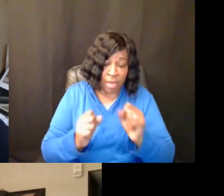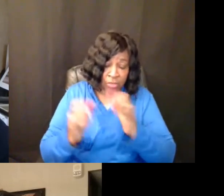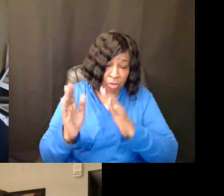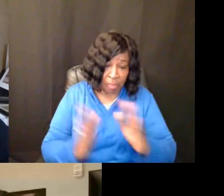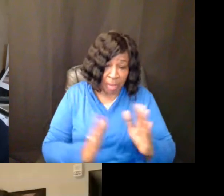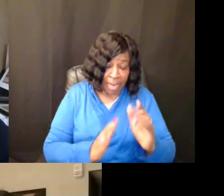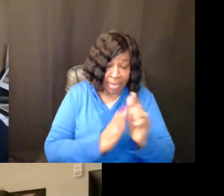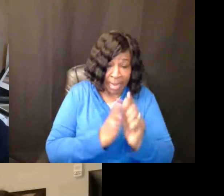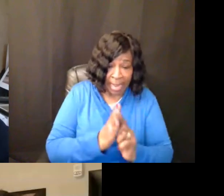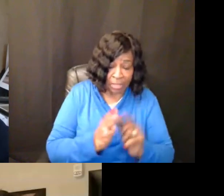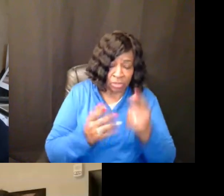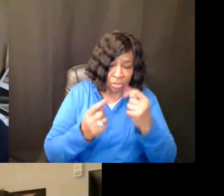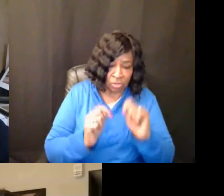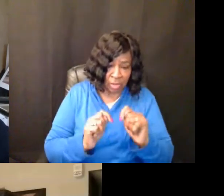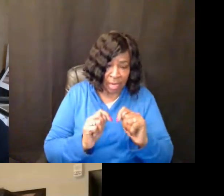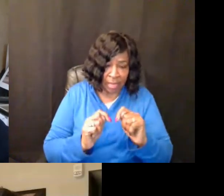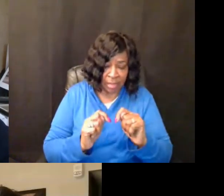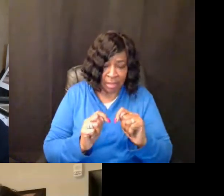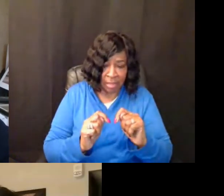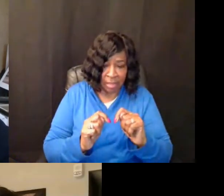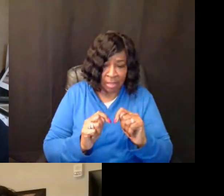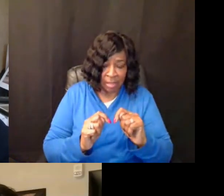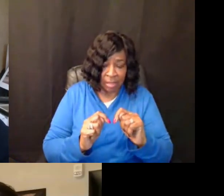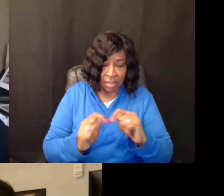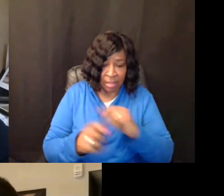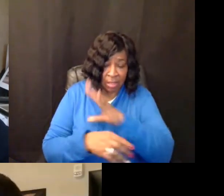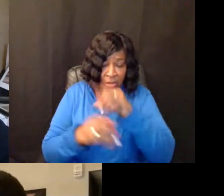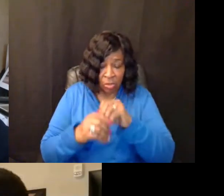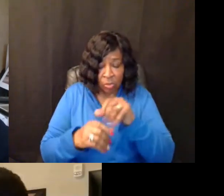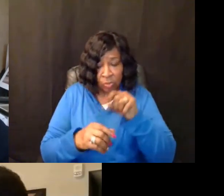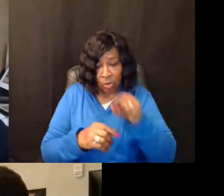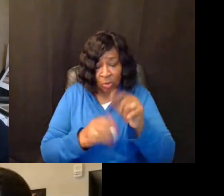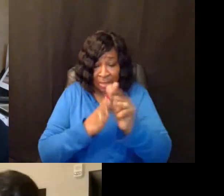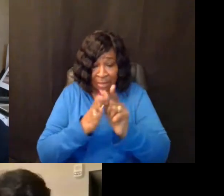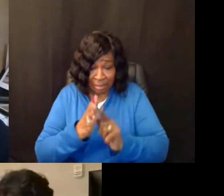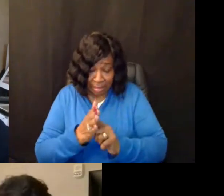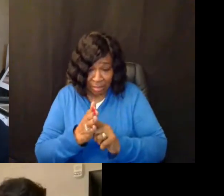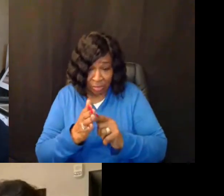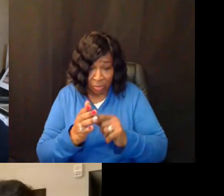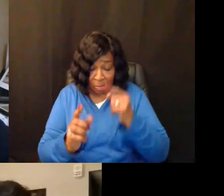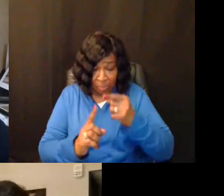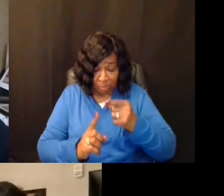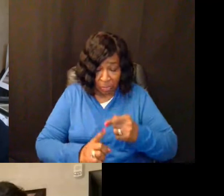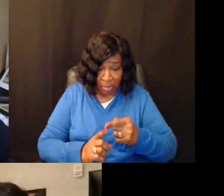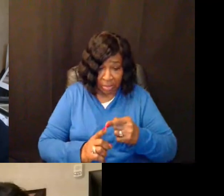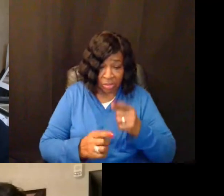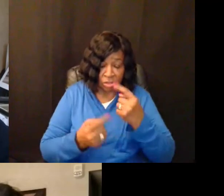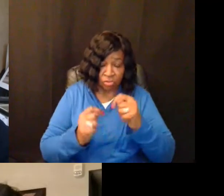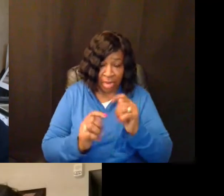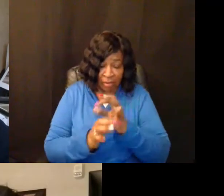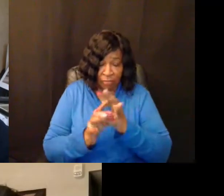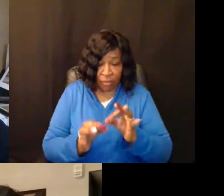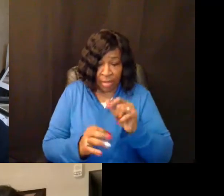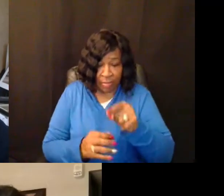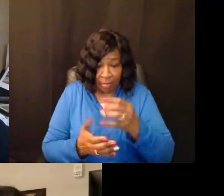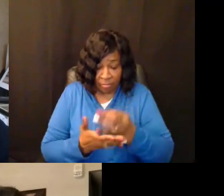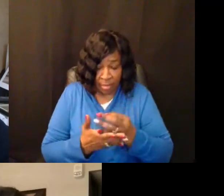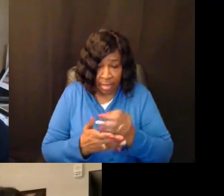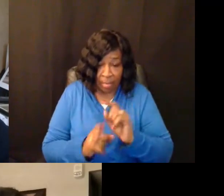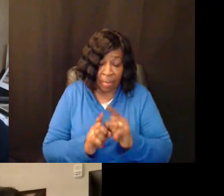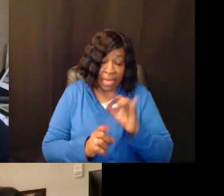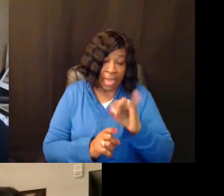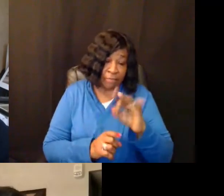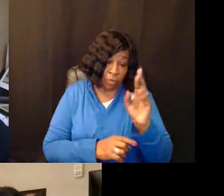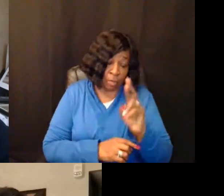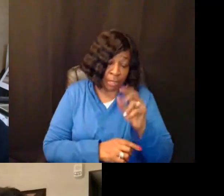address those legal challenges and try to free that funding up. But if Republicans do control